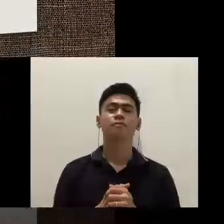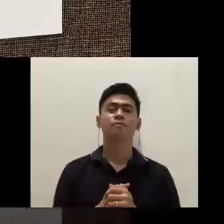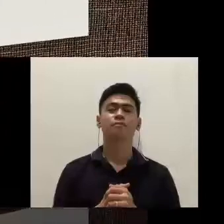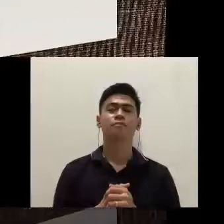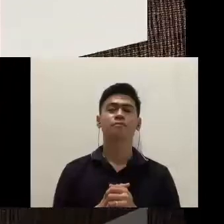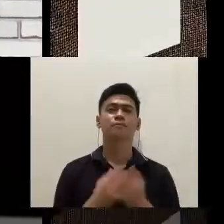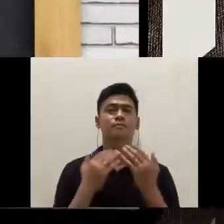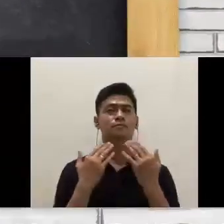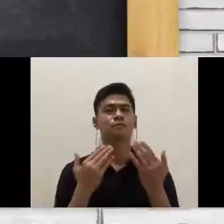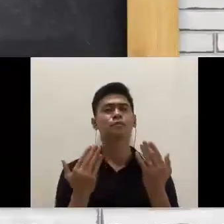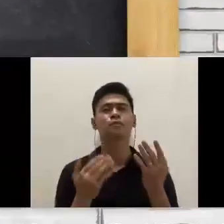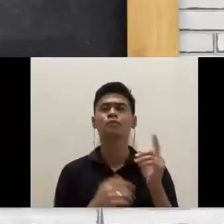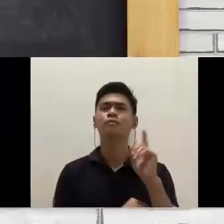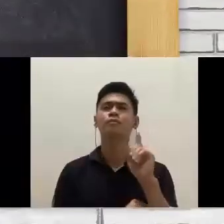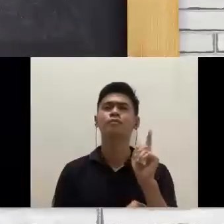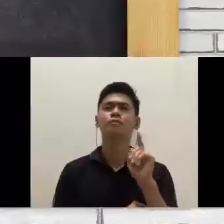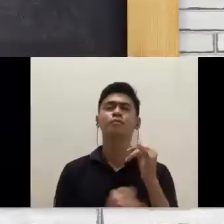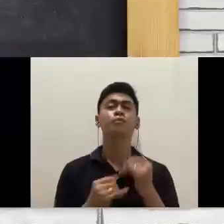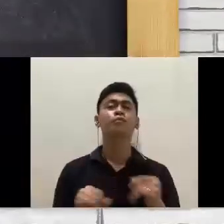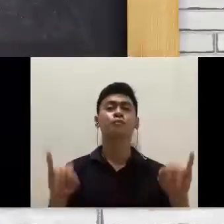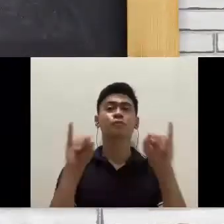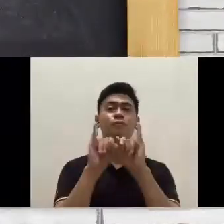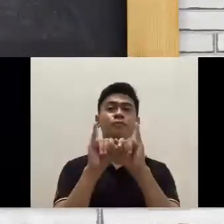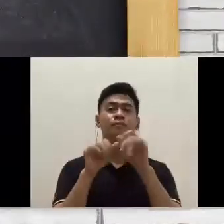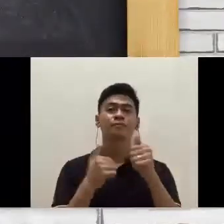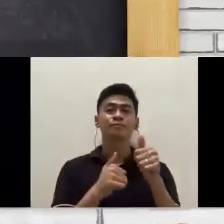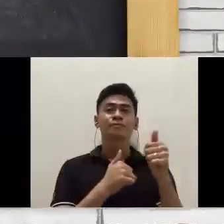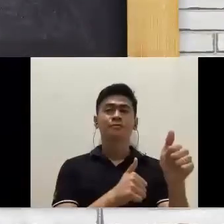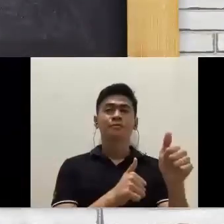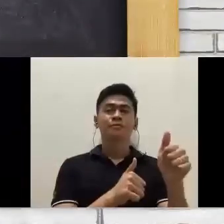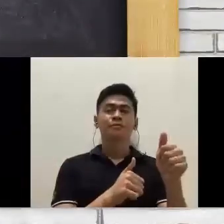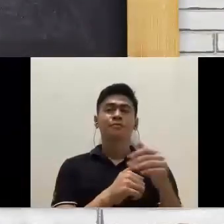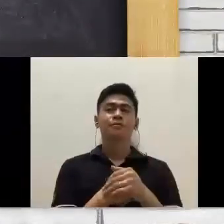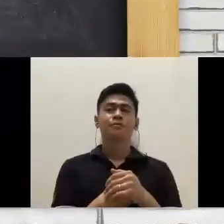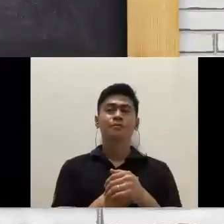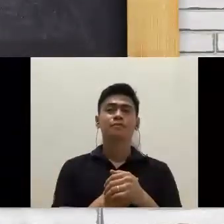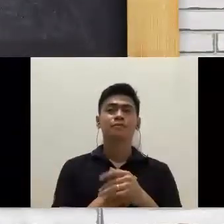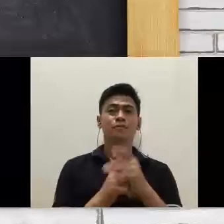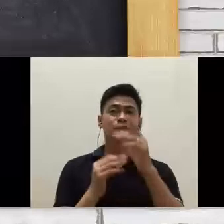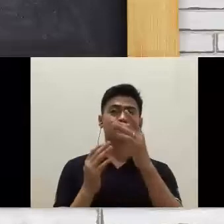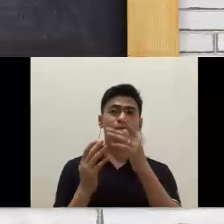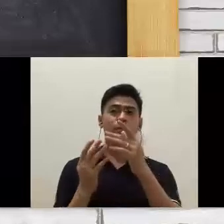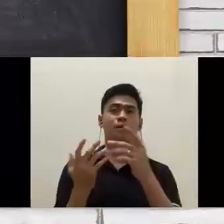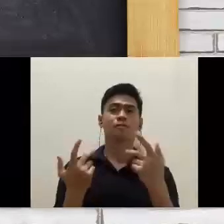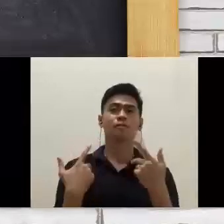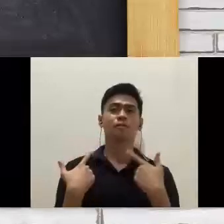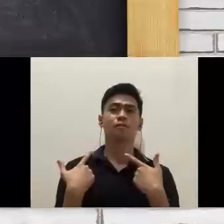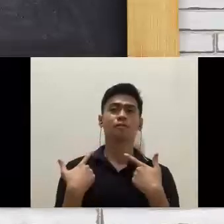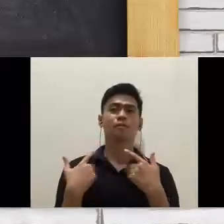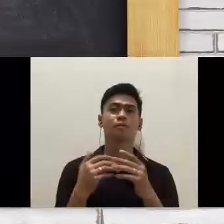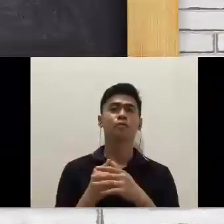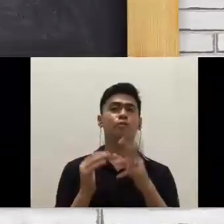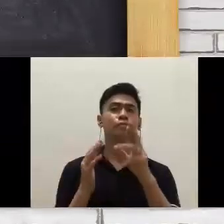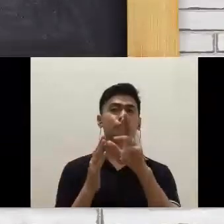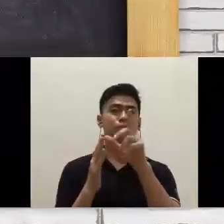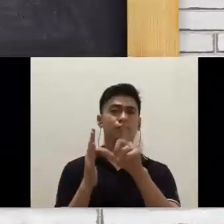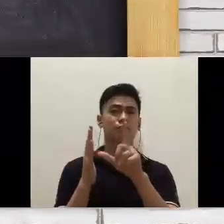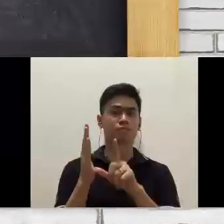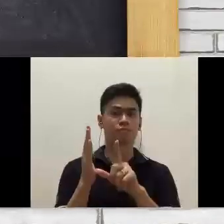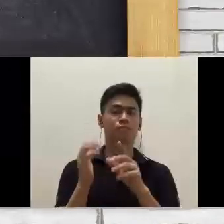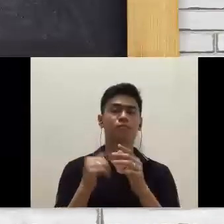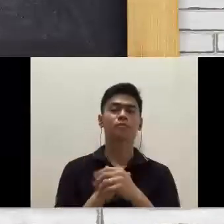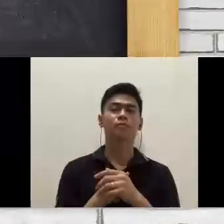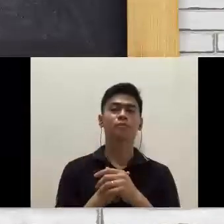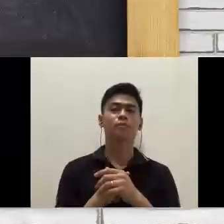Based on your learning on our lesson today, what do you think is the importance of following an outline in